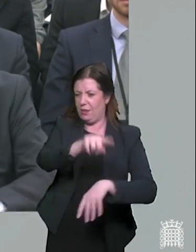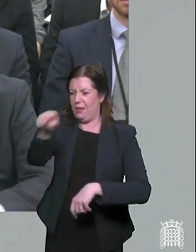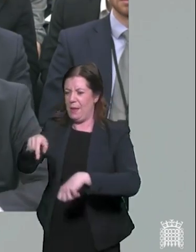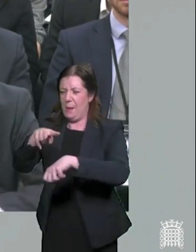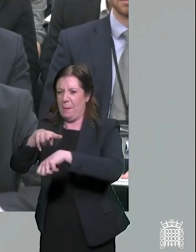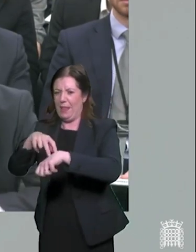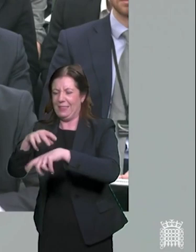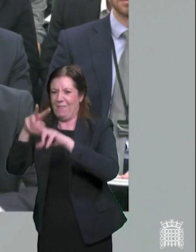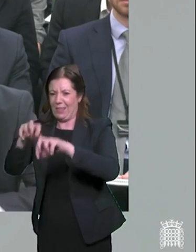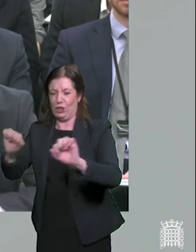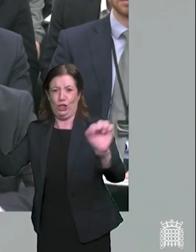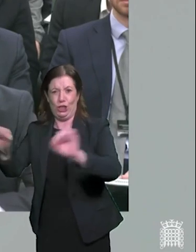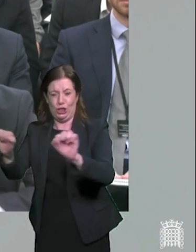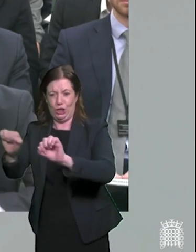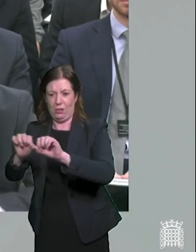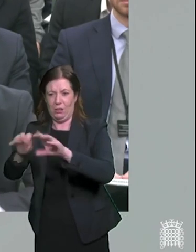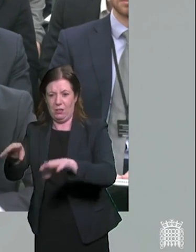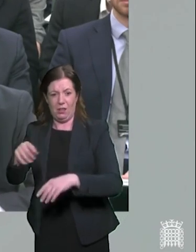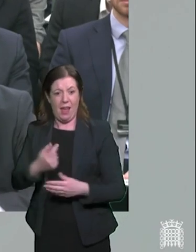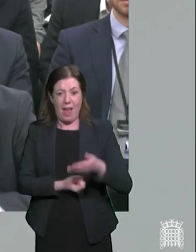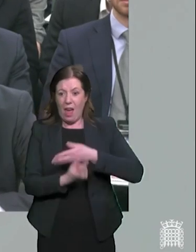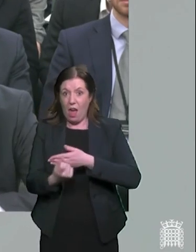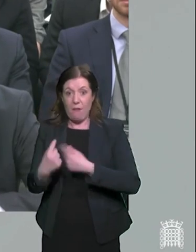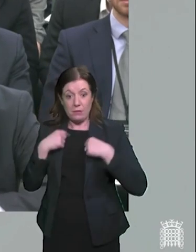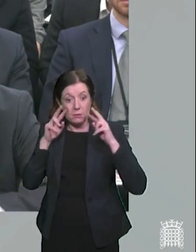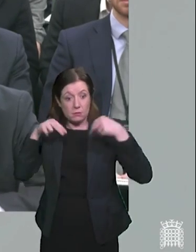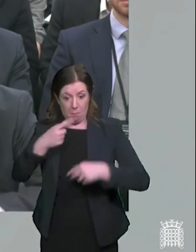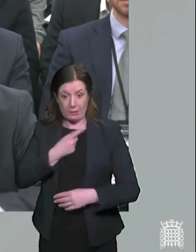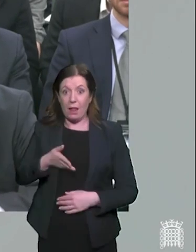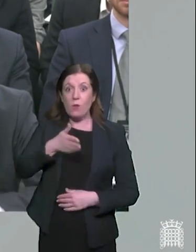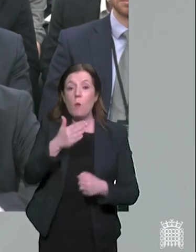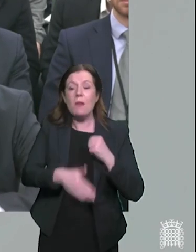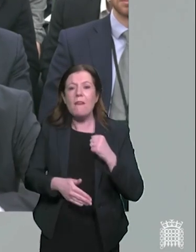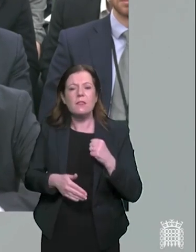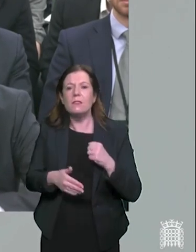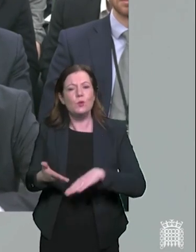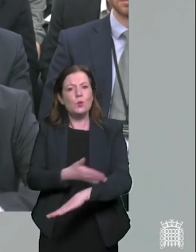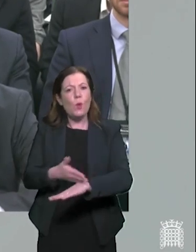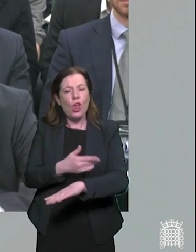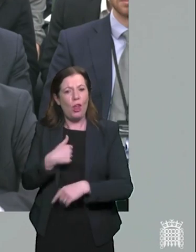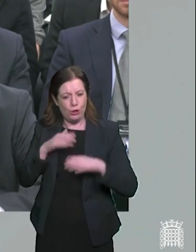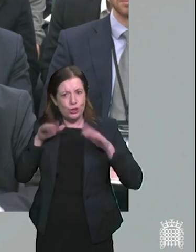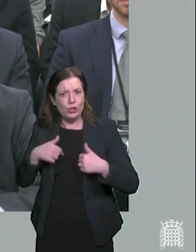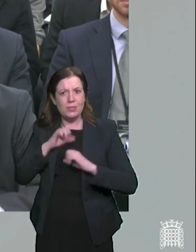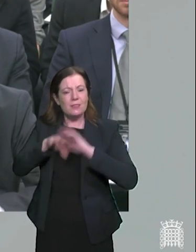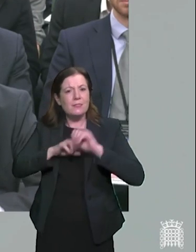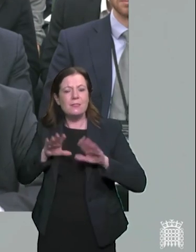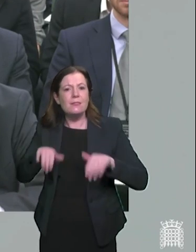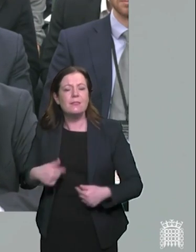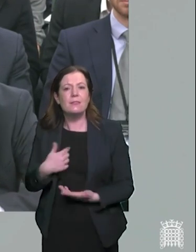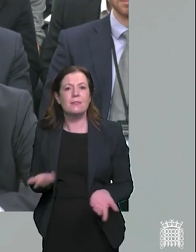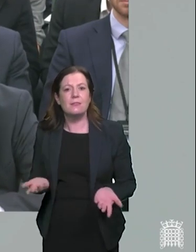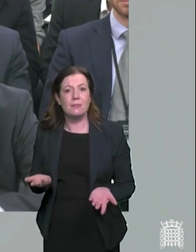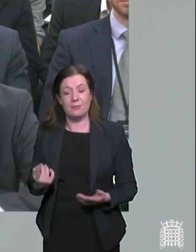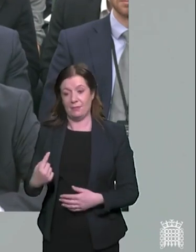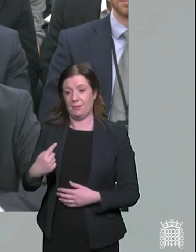on, including into events I hadn't even attended, I fundamentally disagree. At all times, I